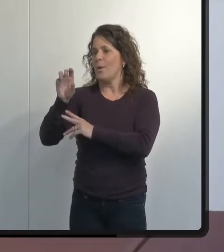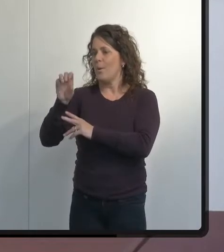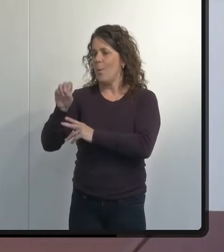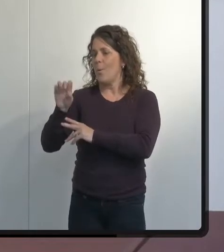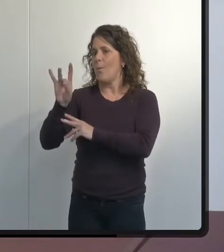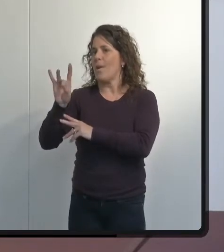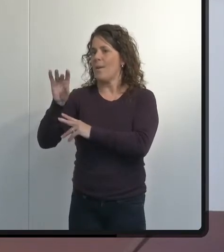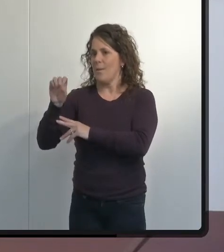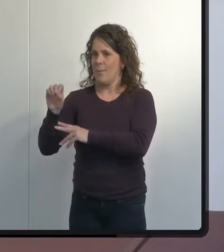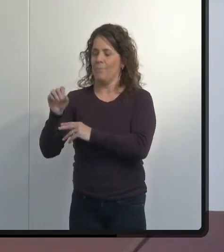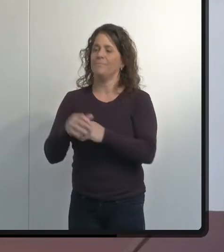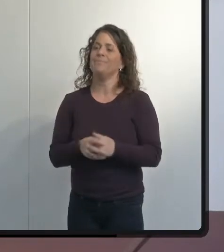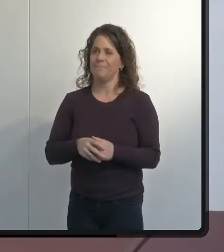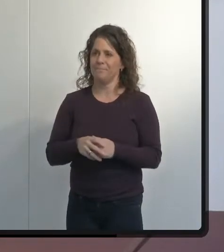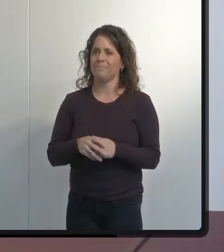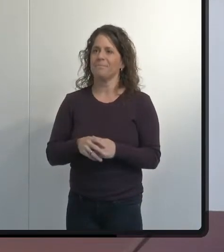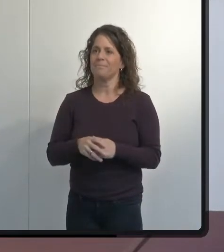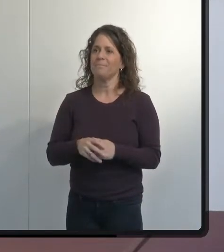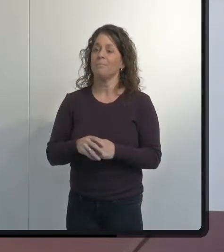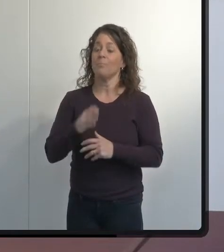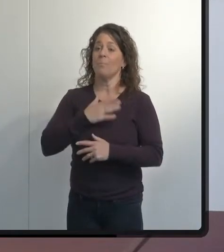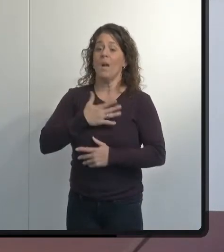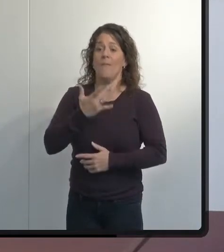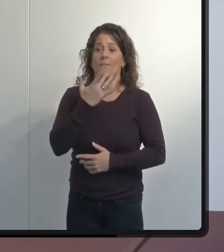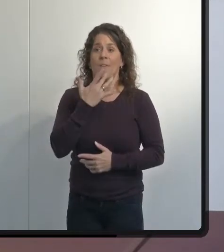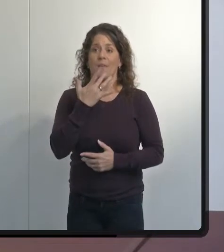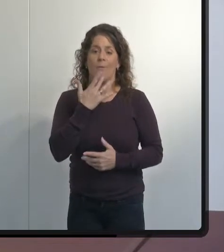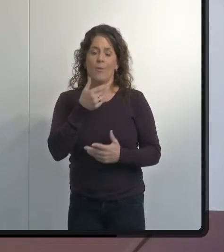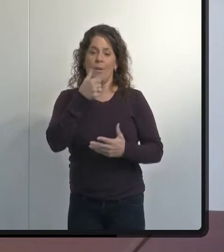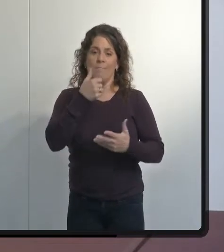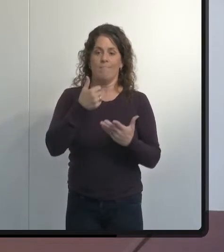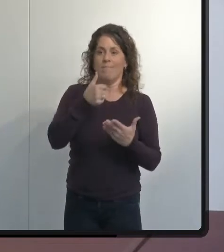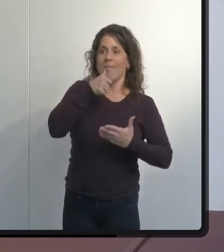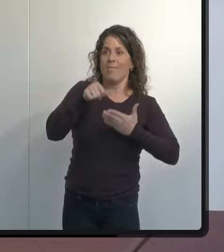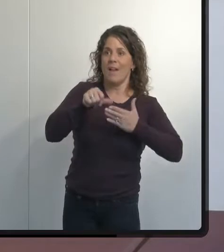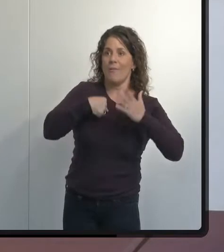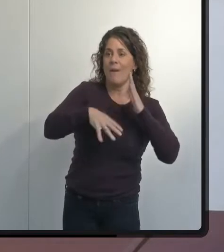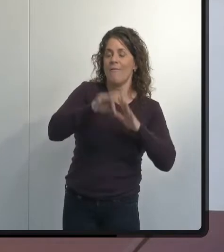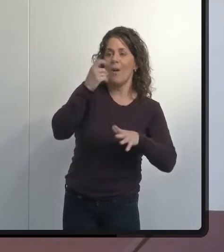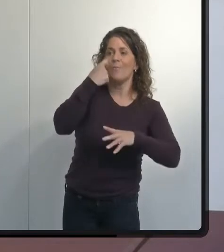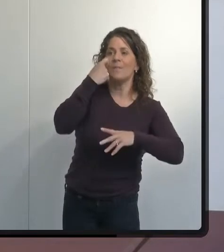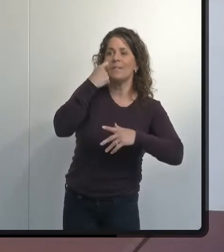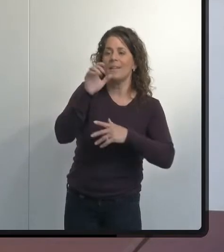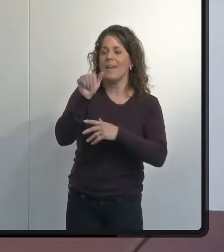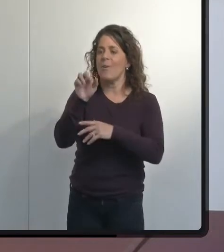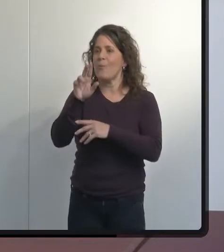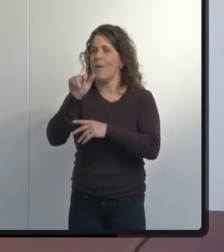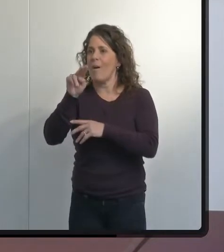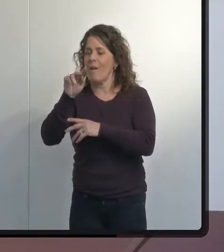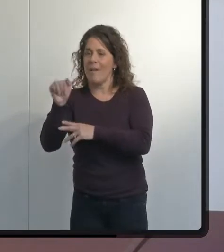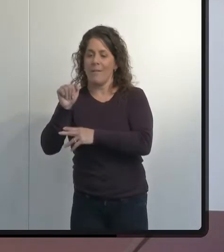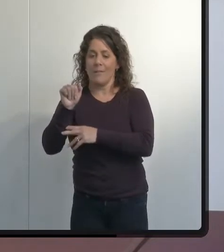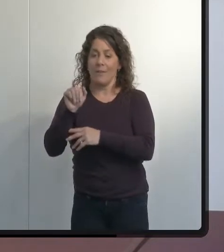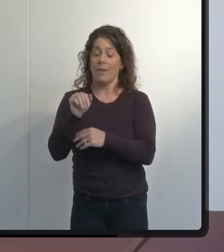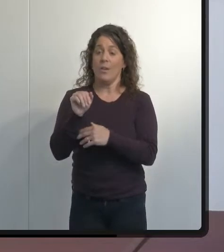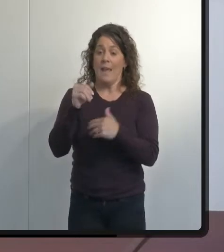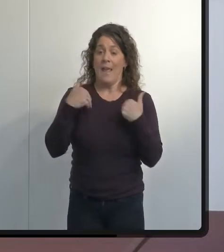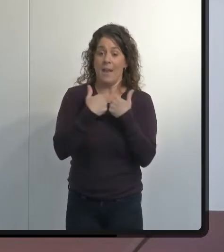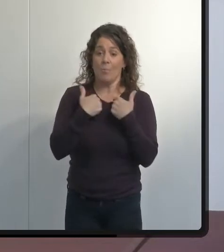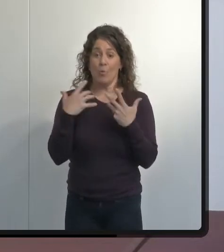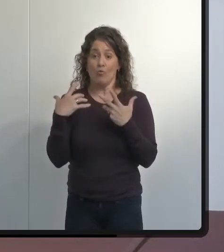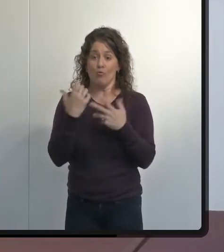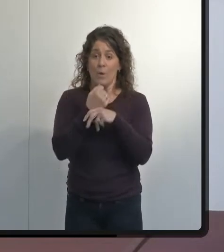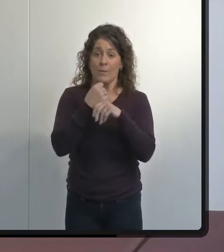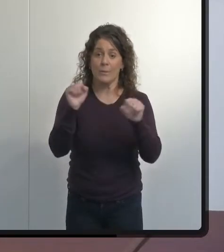805-681-1080. My favorite quote from Ariana's letter to the community is, "Wildlife rescue and concern for animals